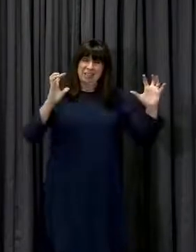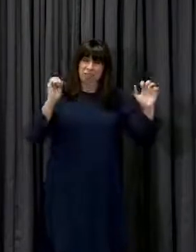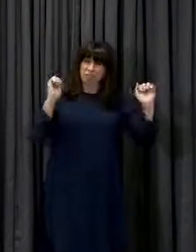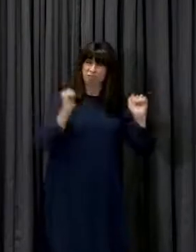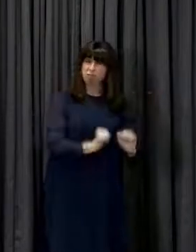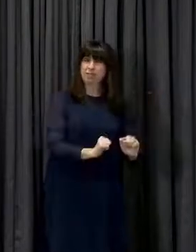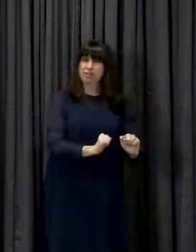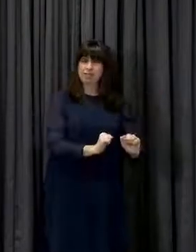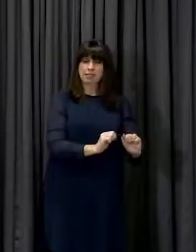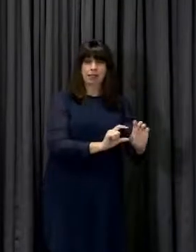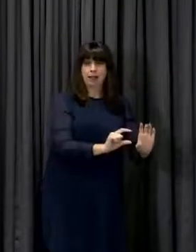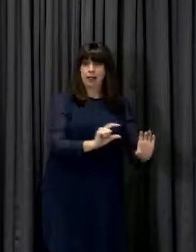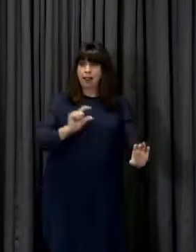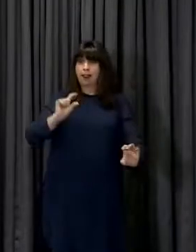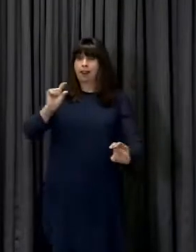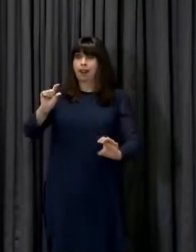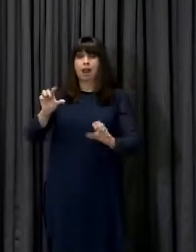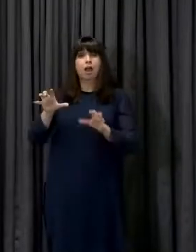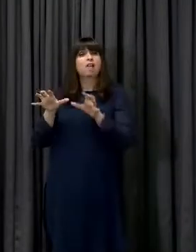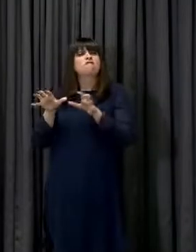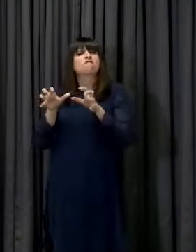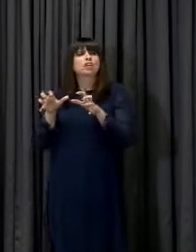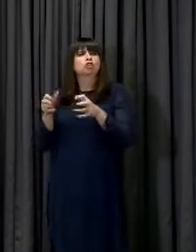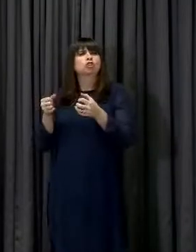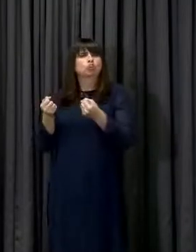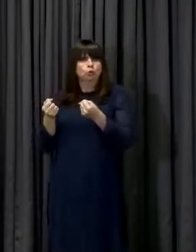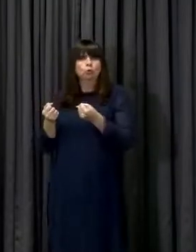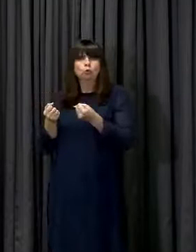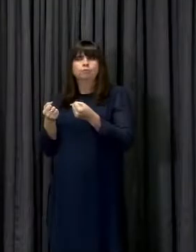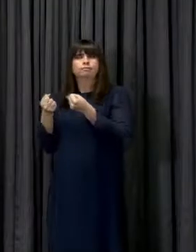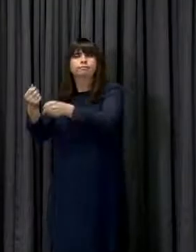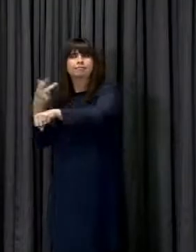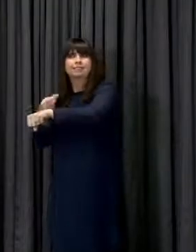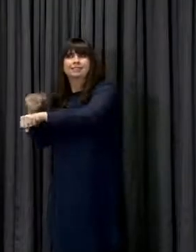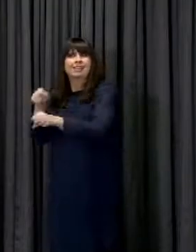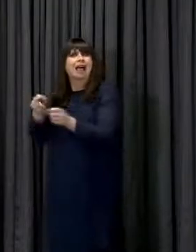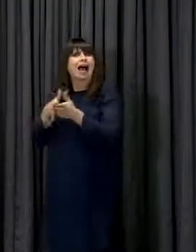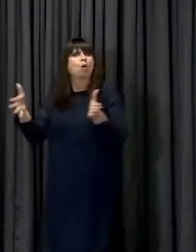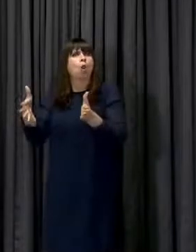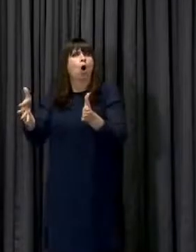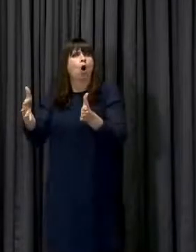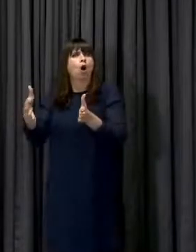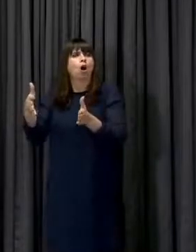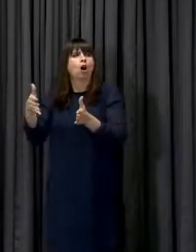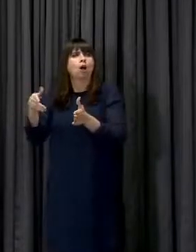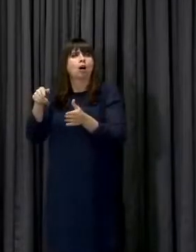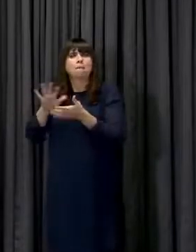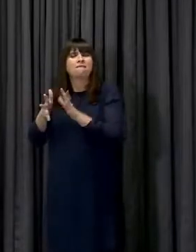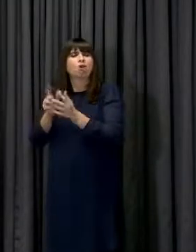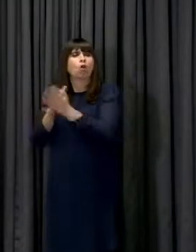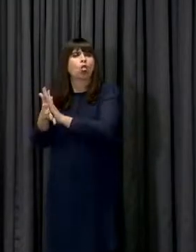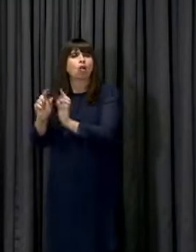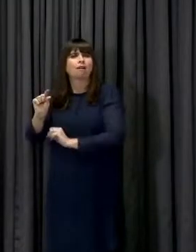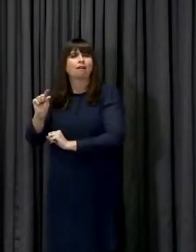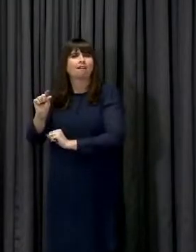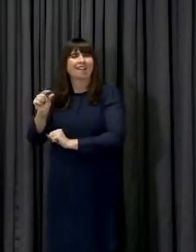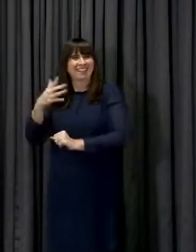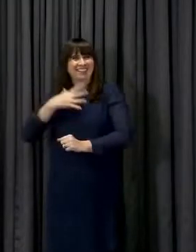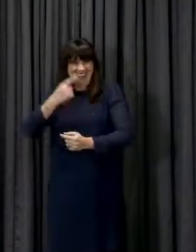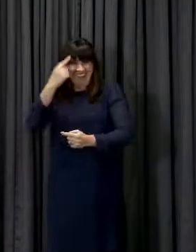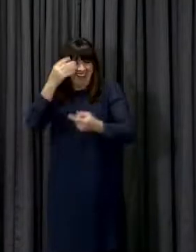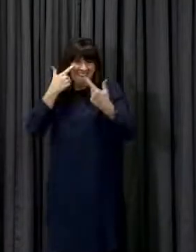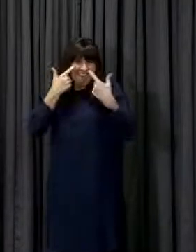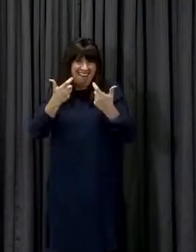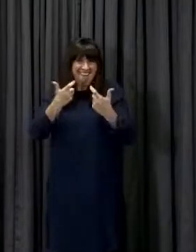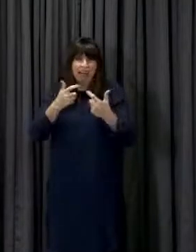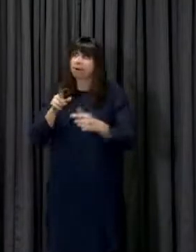ultra-low freezer, well, that's really important to get approval and agreement from the regulator about what we can do. Now, other